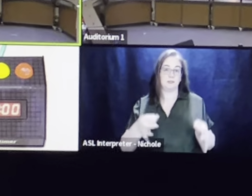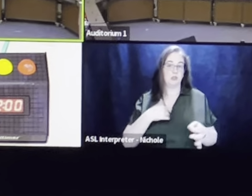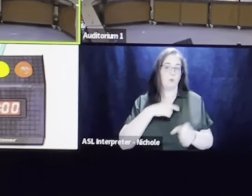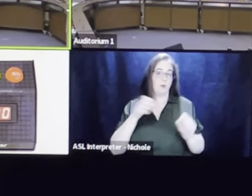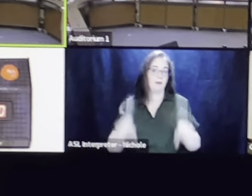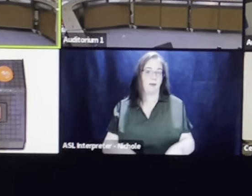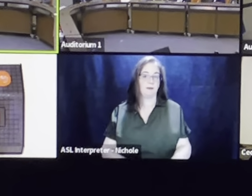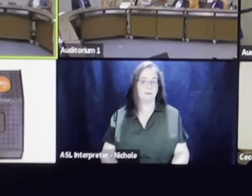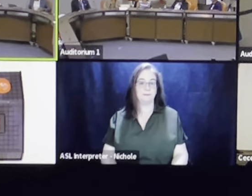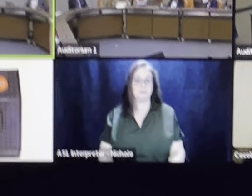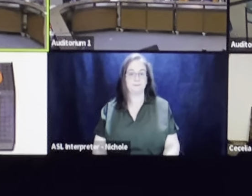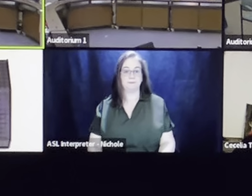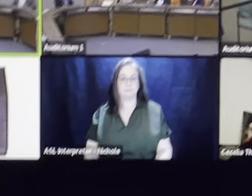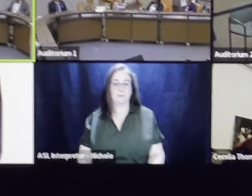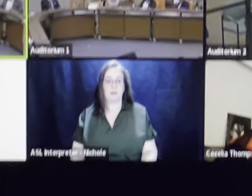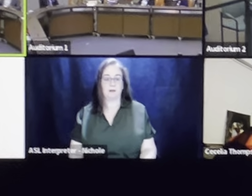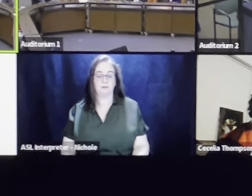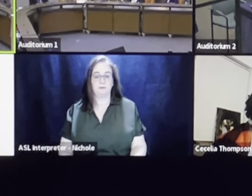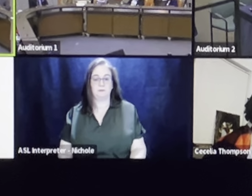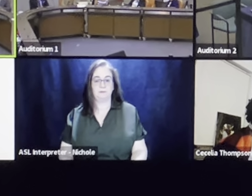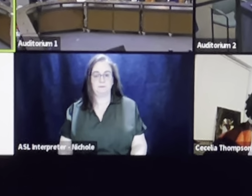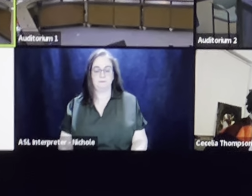can.